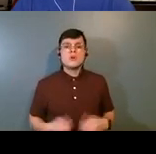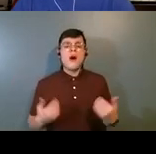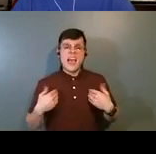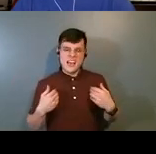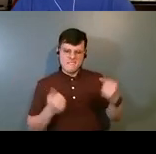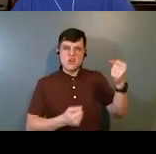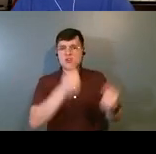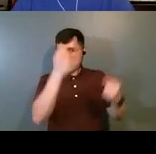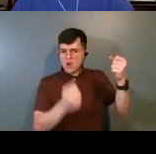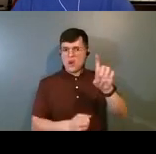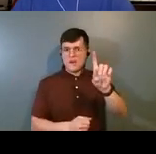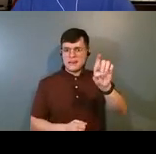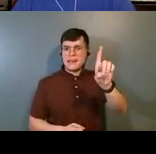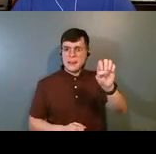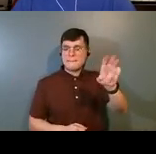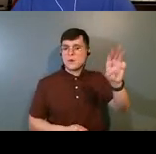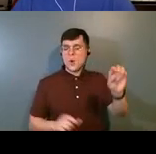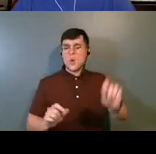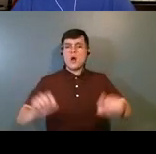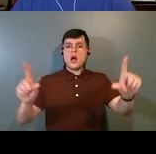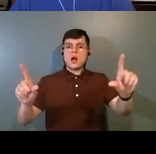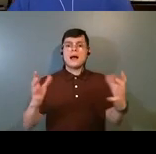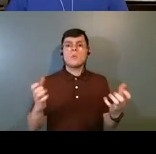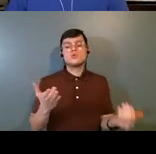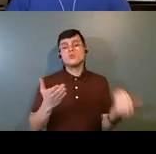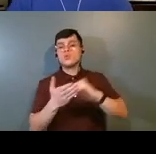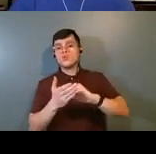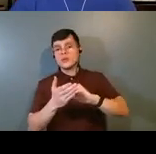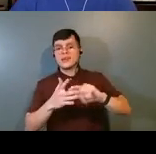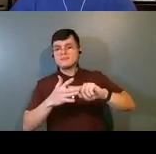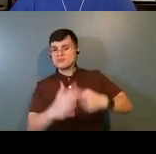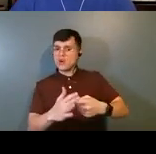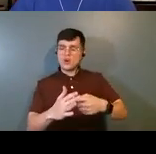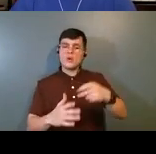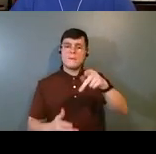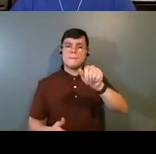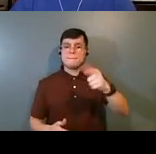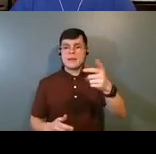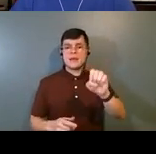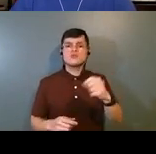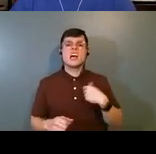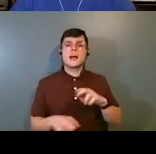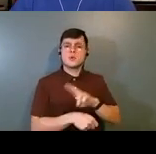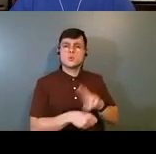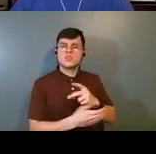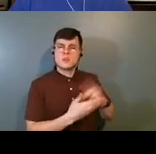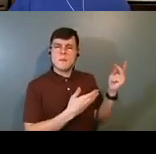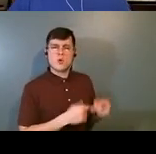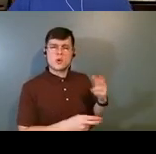up. What I'm going to do is I'm going to reload this page and I'm using JAWS and